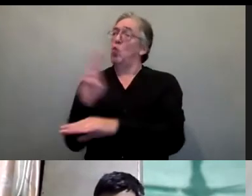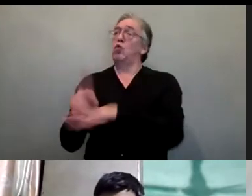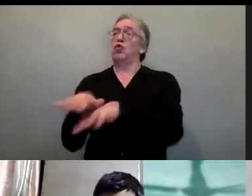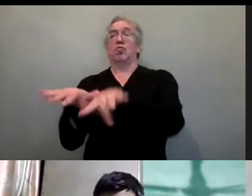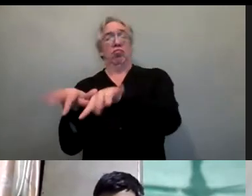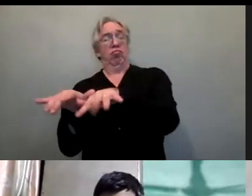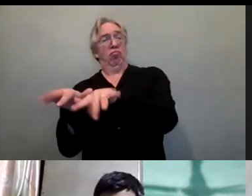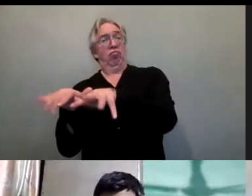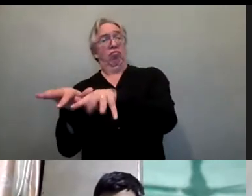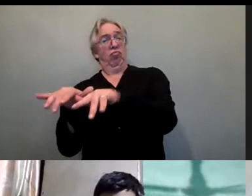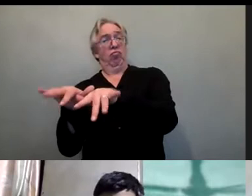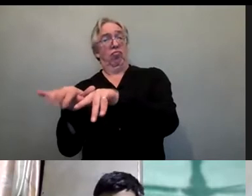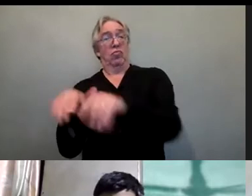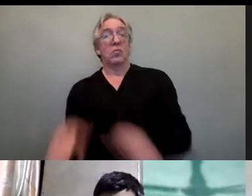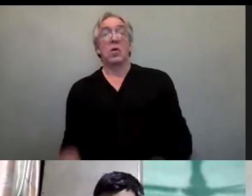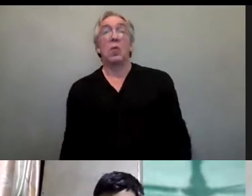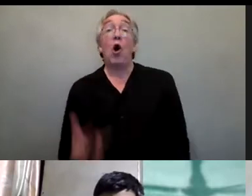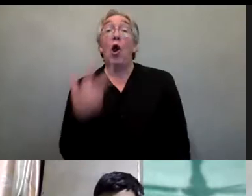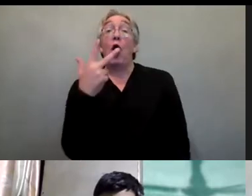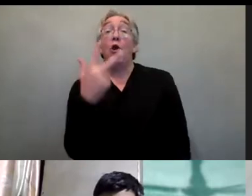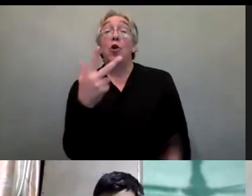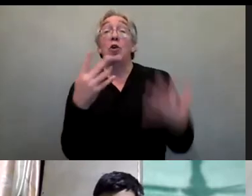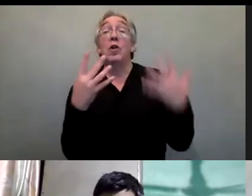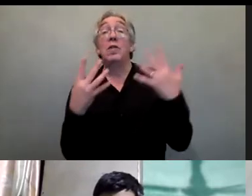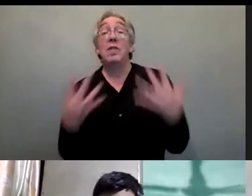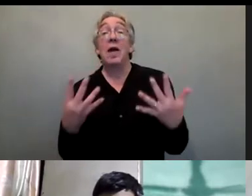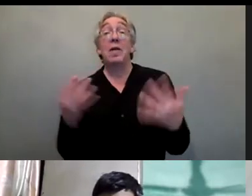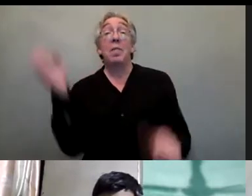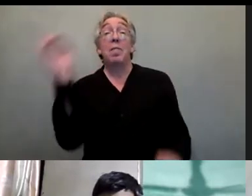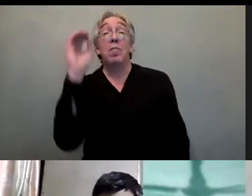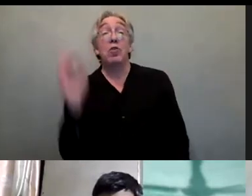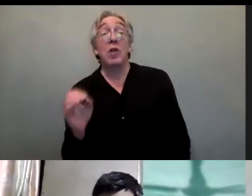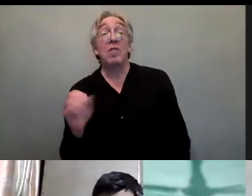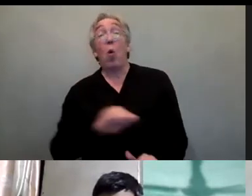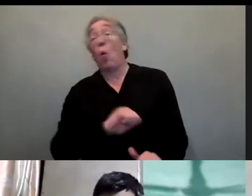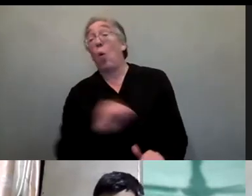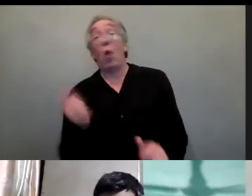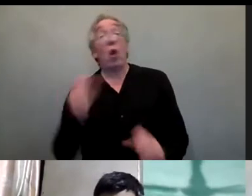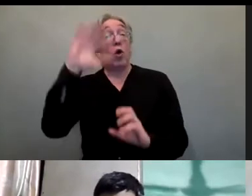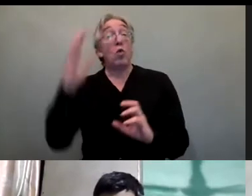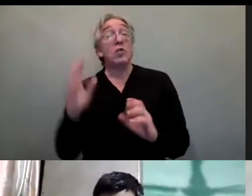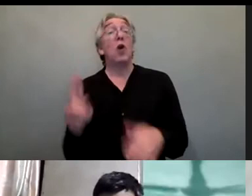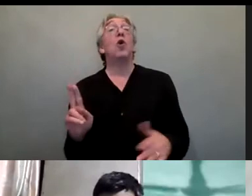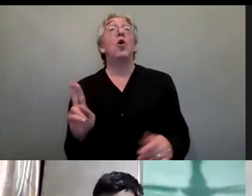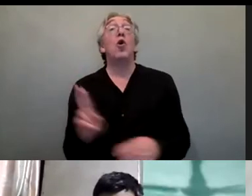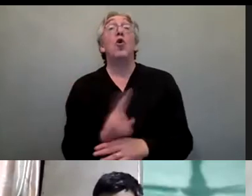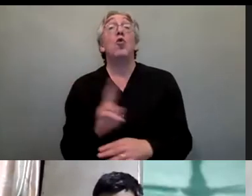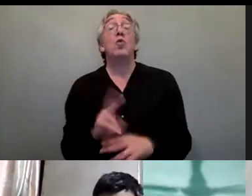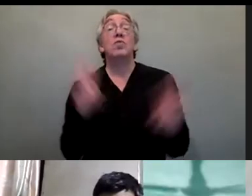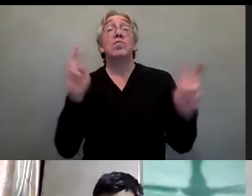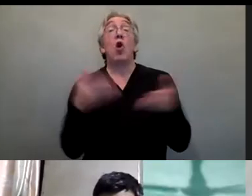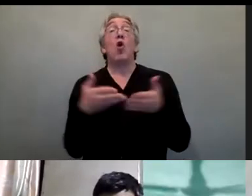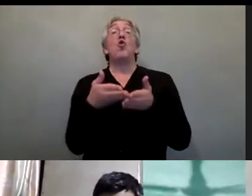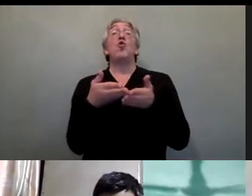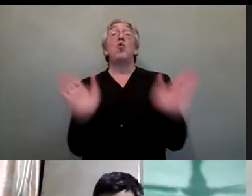39% of countries using their, it's called the Universal Service Fund of the Telecom Universal Service